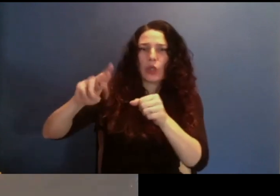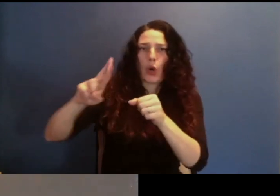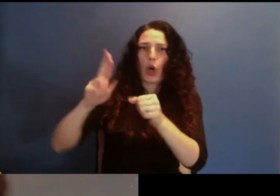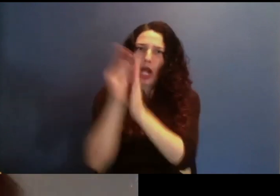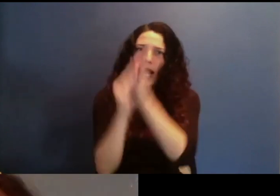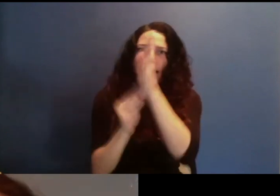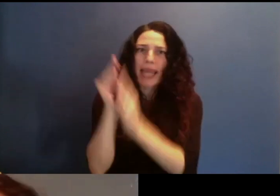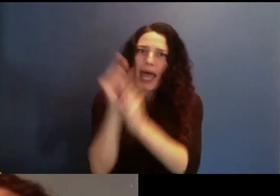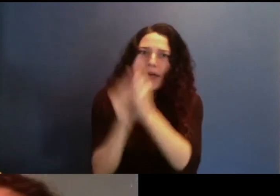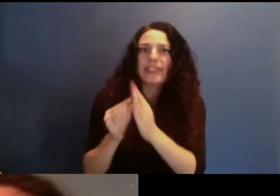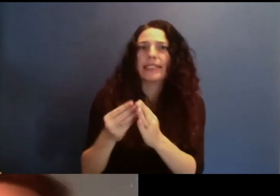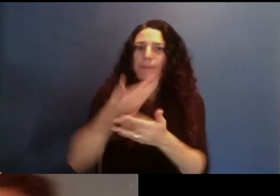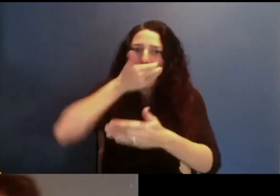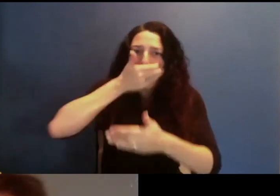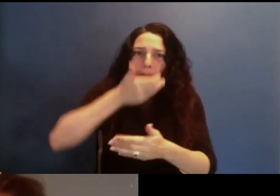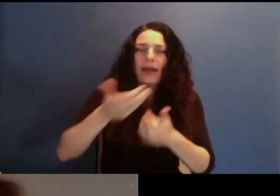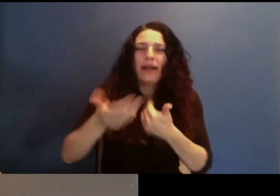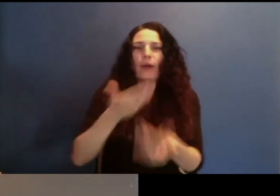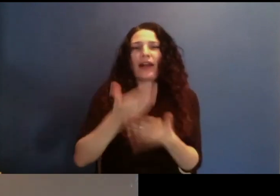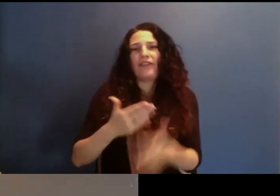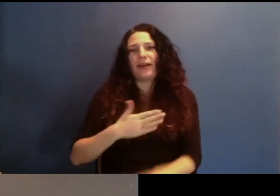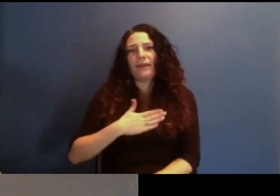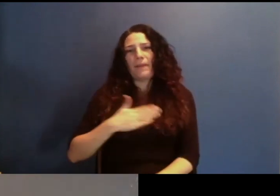So my puzzle is doing an AMA.